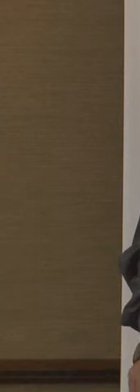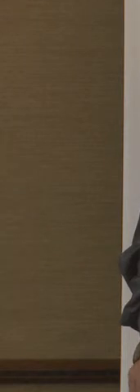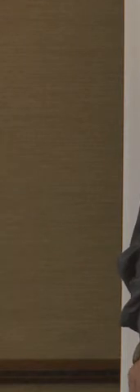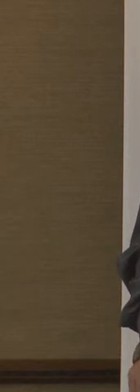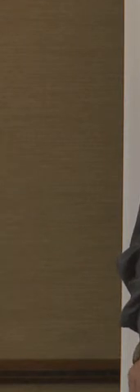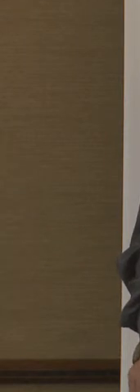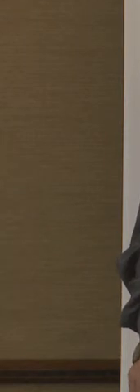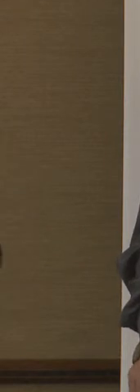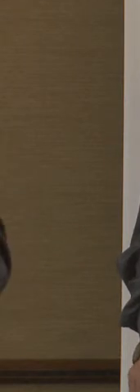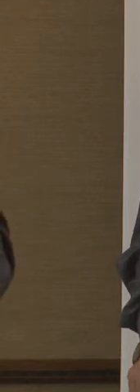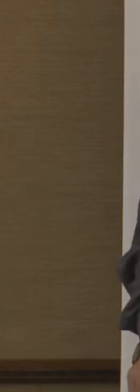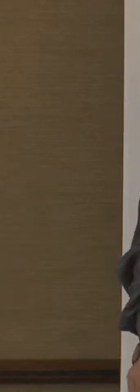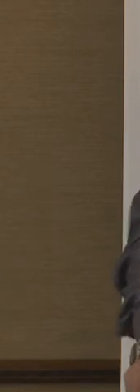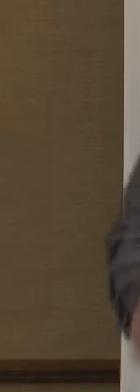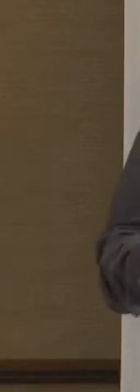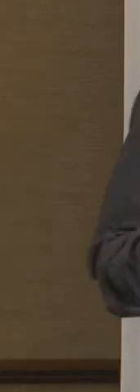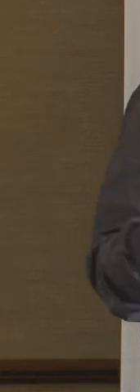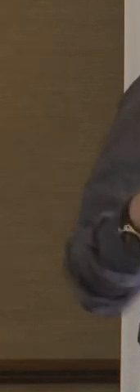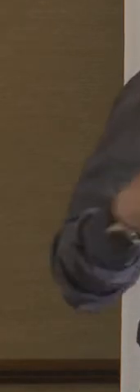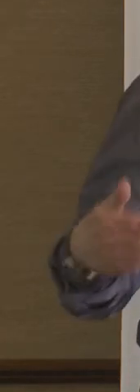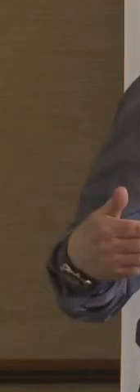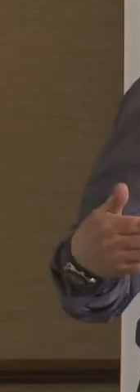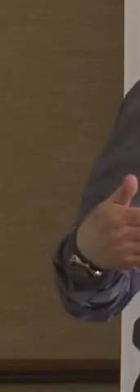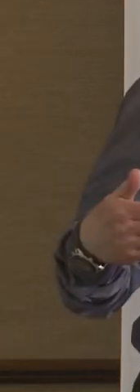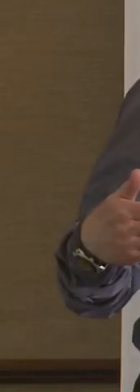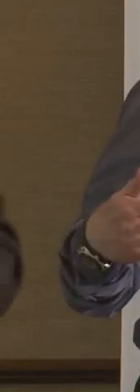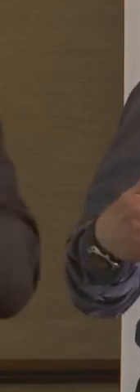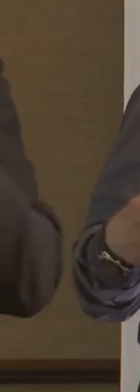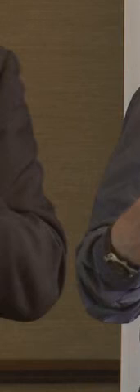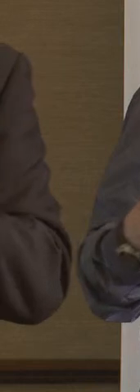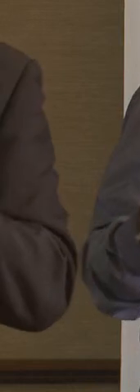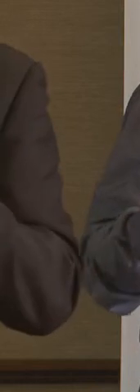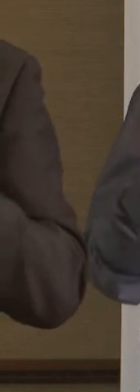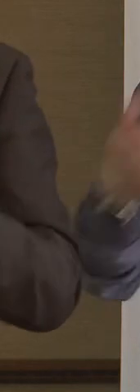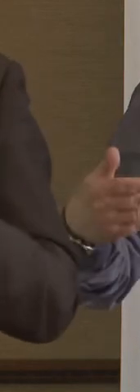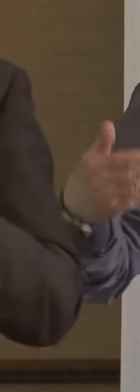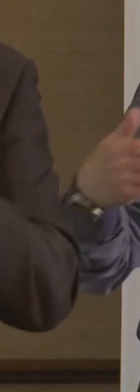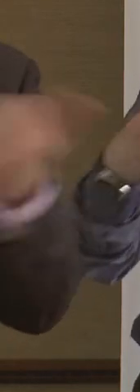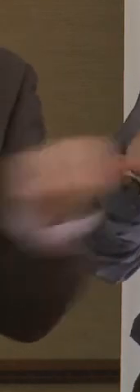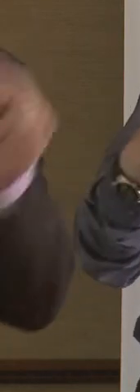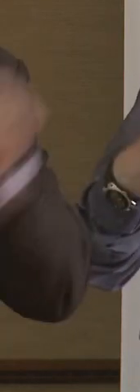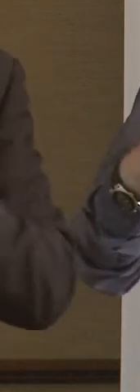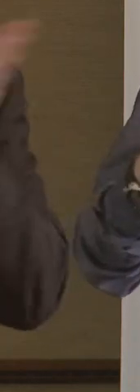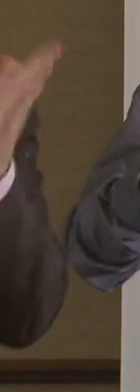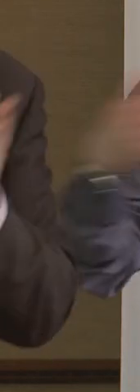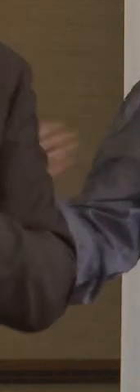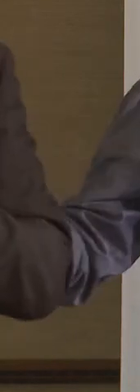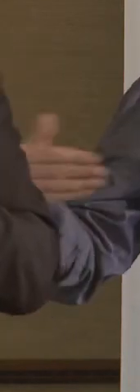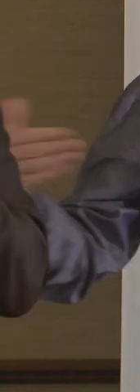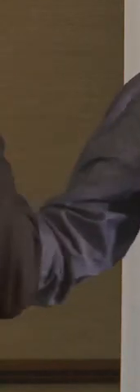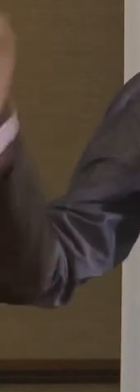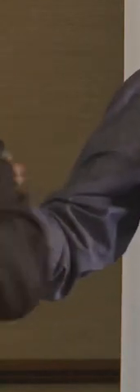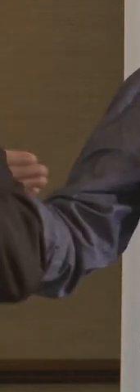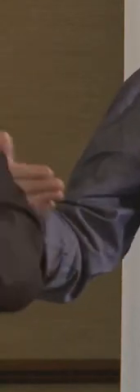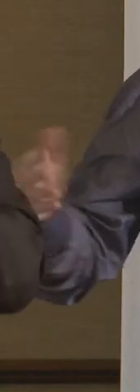monitoring and evaluation and building that in from the beginning of any new initiatives. Often evaluation is thought of at the end, we'll say,